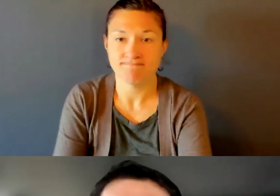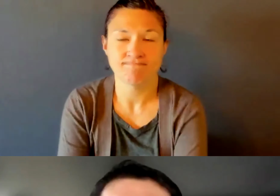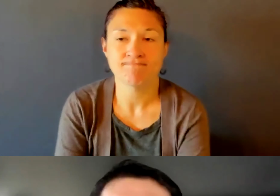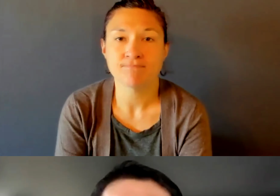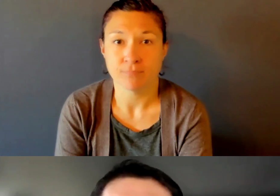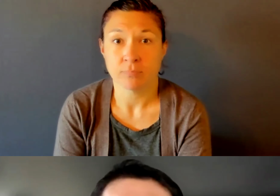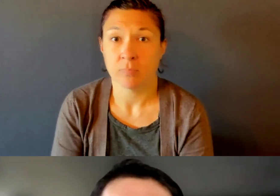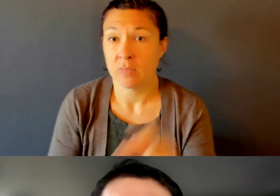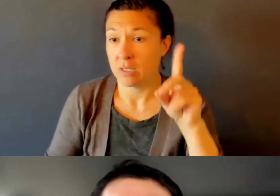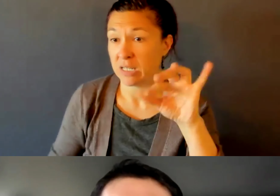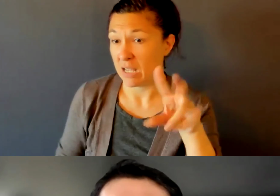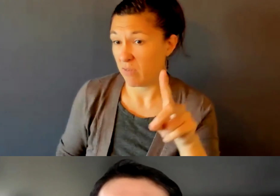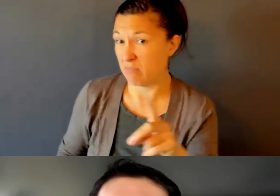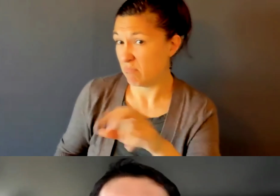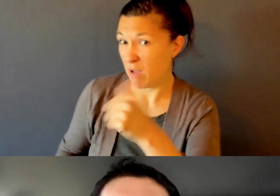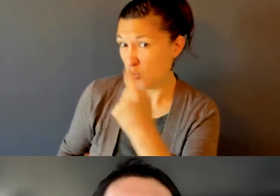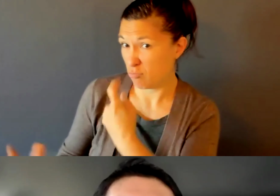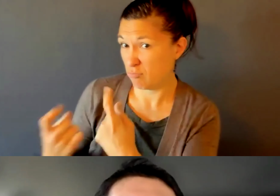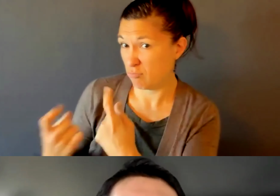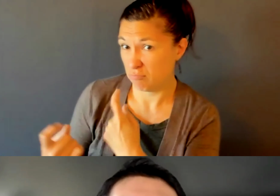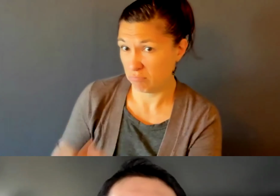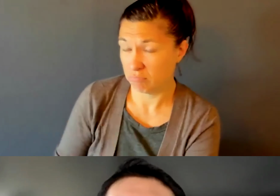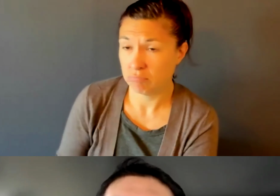Are there any other questions?